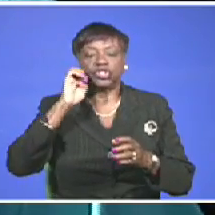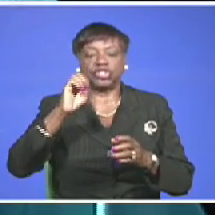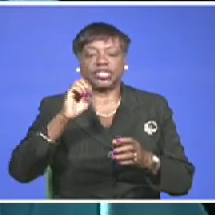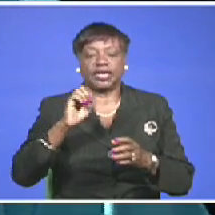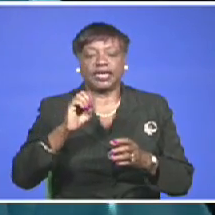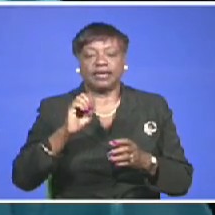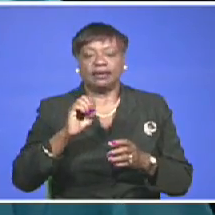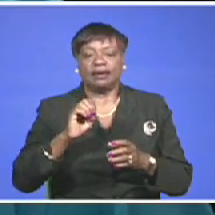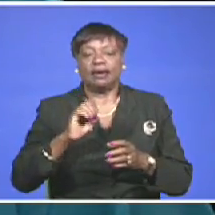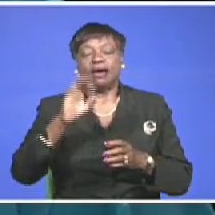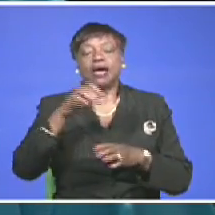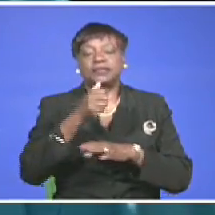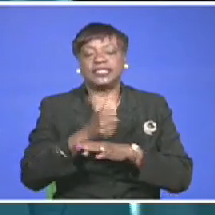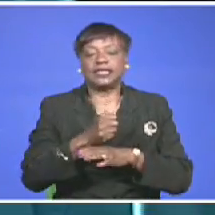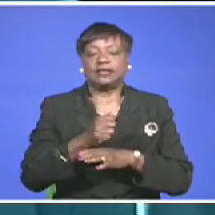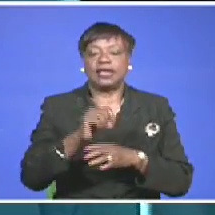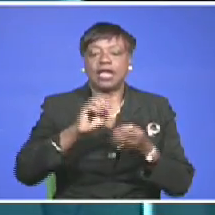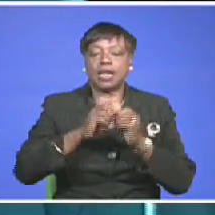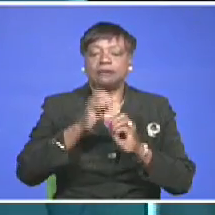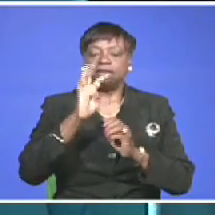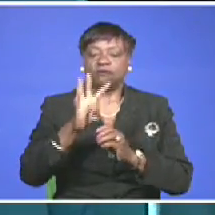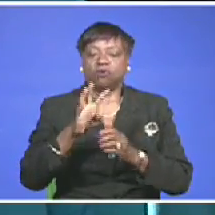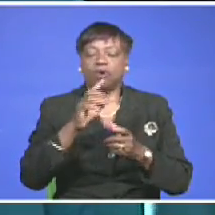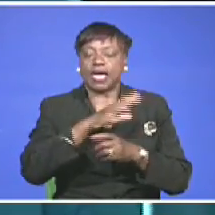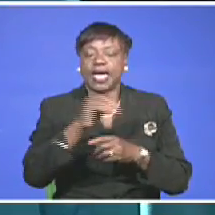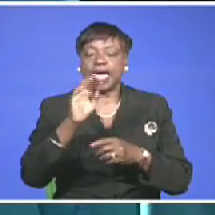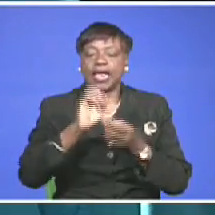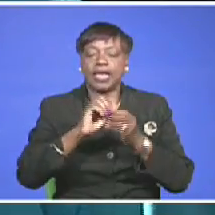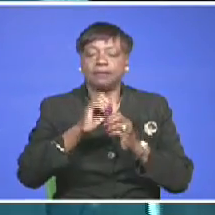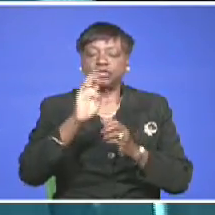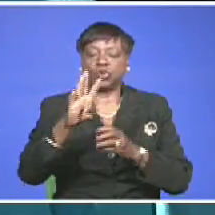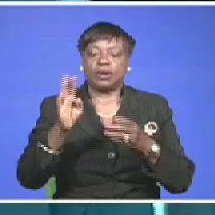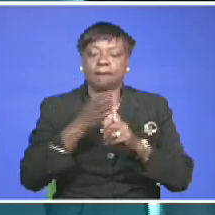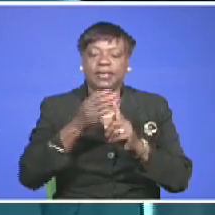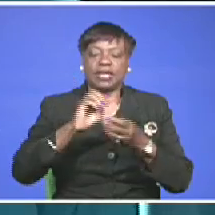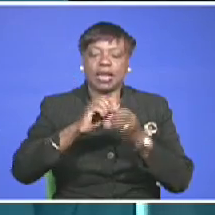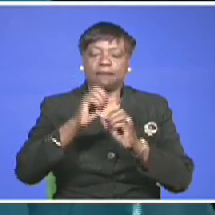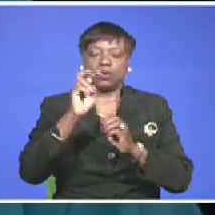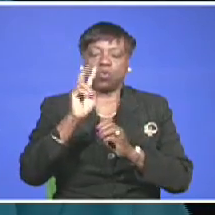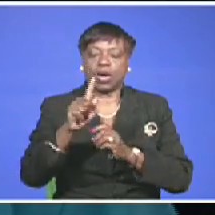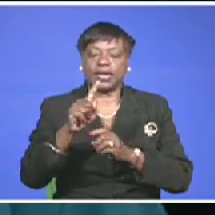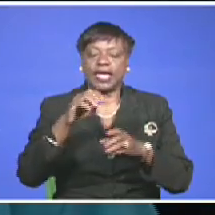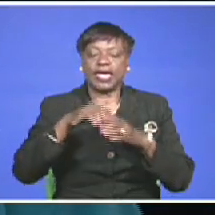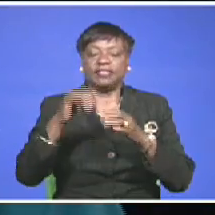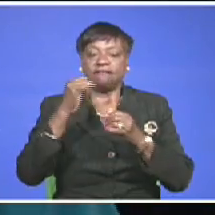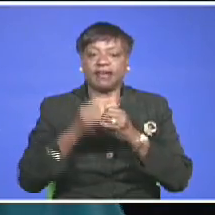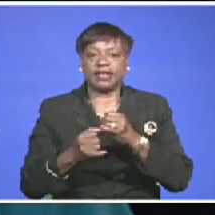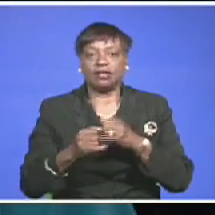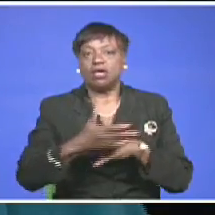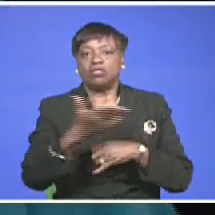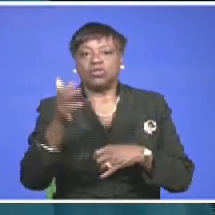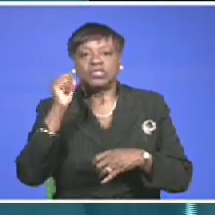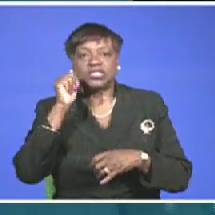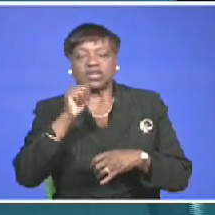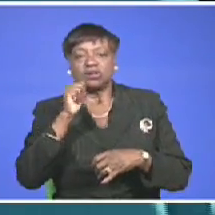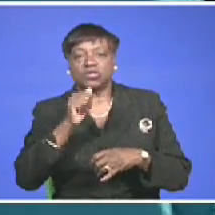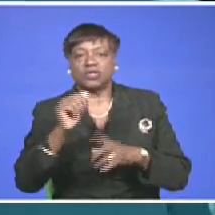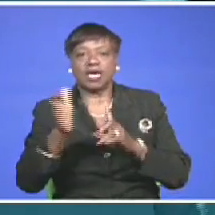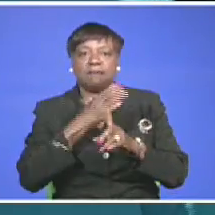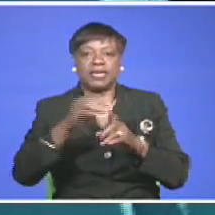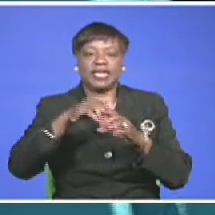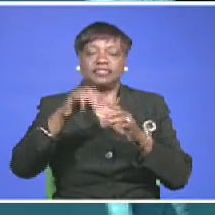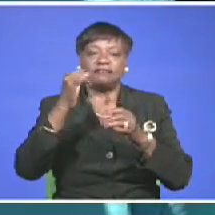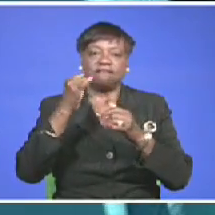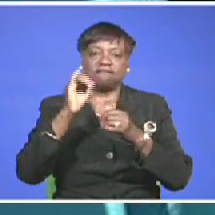the number 4 seed, the number 2 seed, and then beat the number 1 seed in the finals. And those girls who they beat in the finals, one of them was ranked